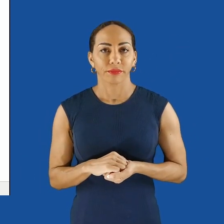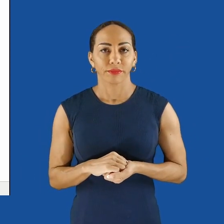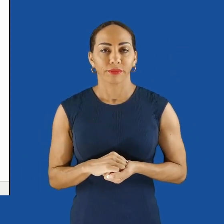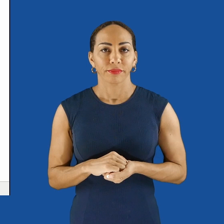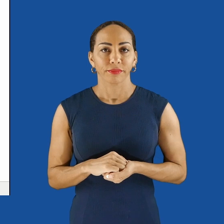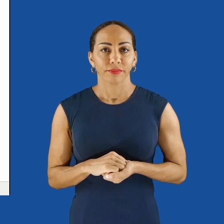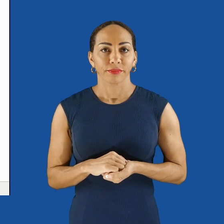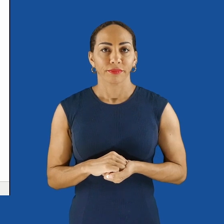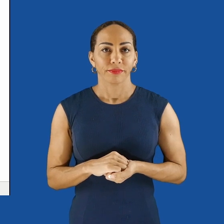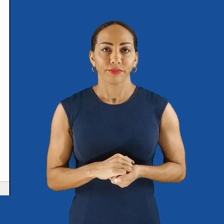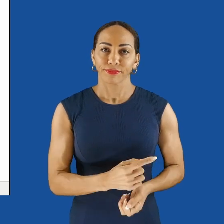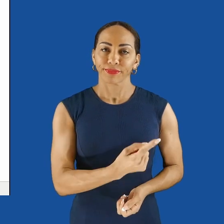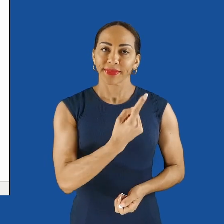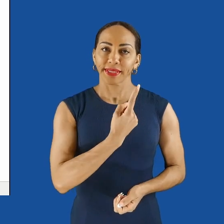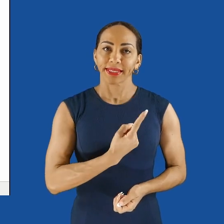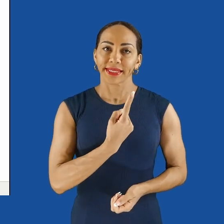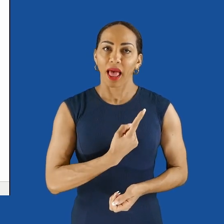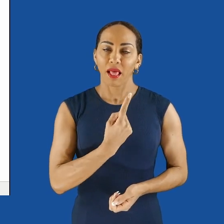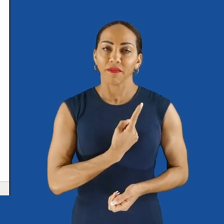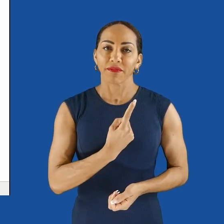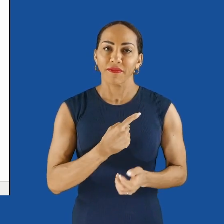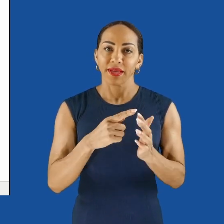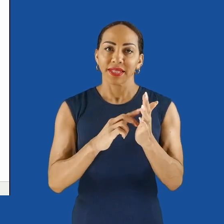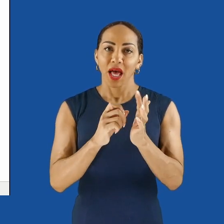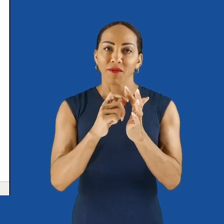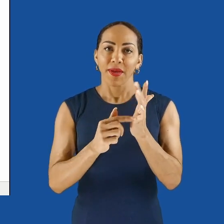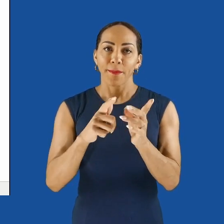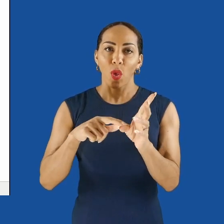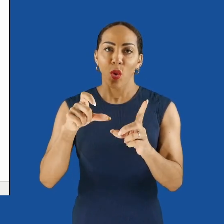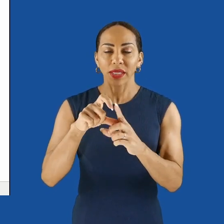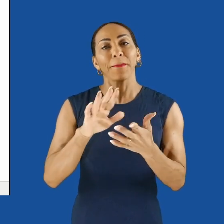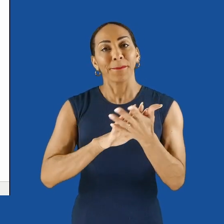I'm self-employed, so I run my own business.